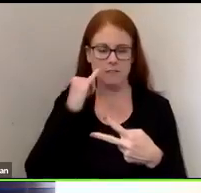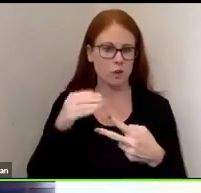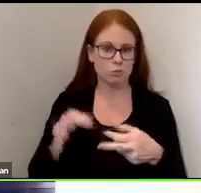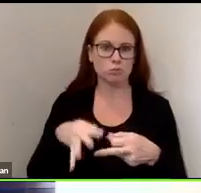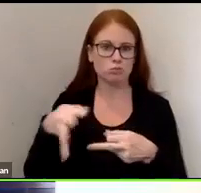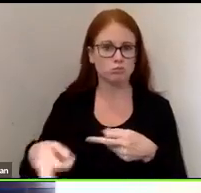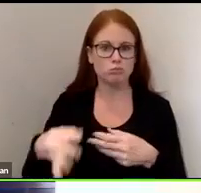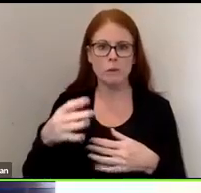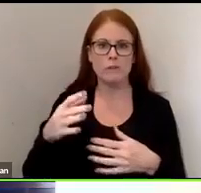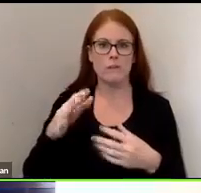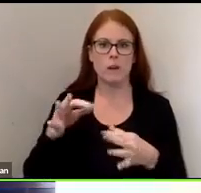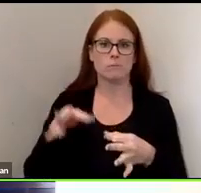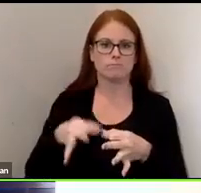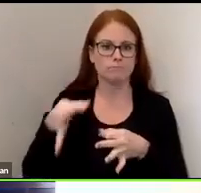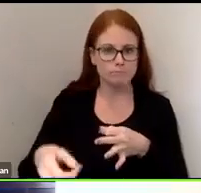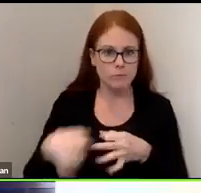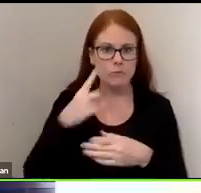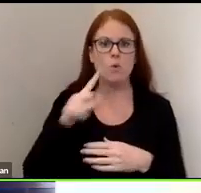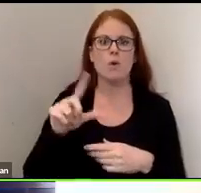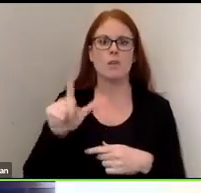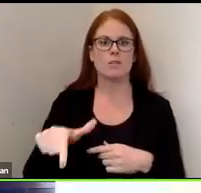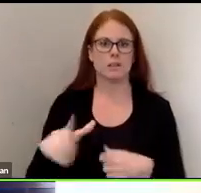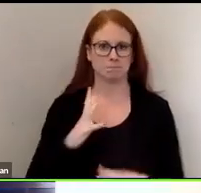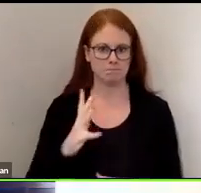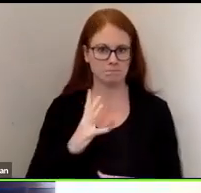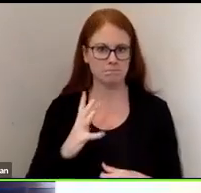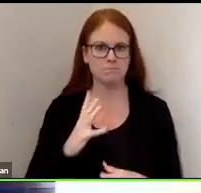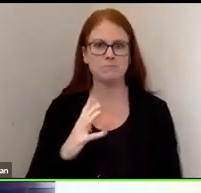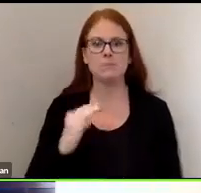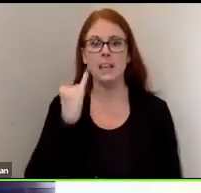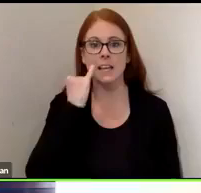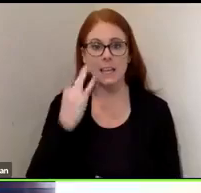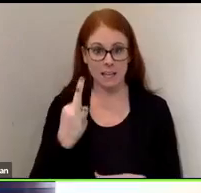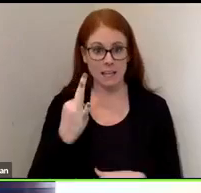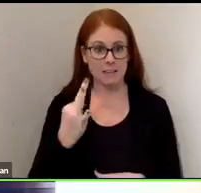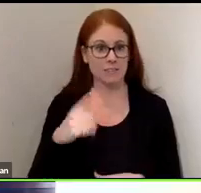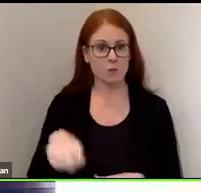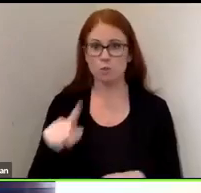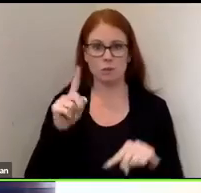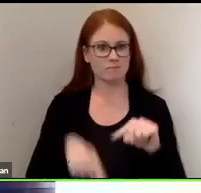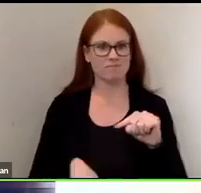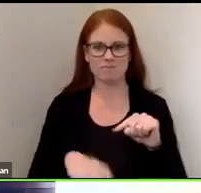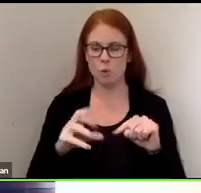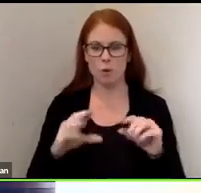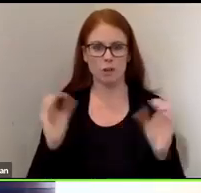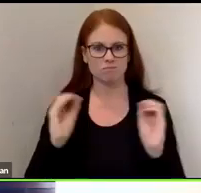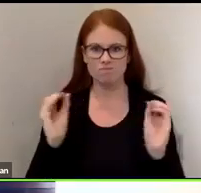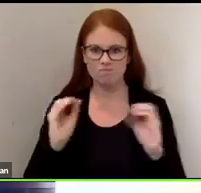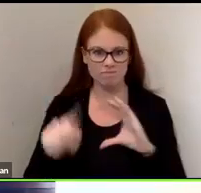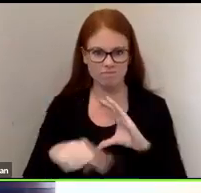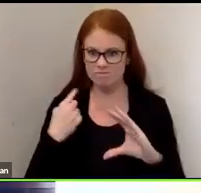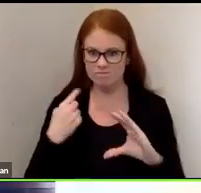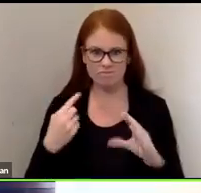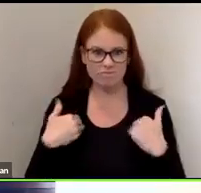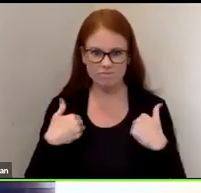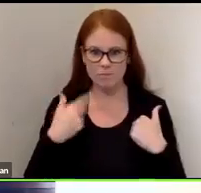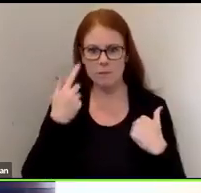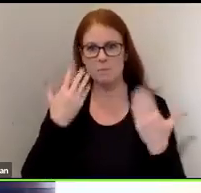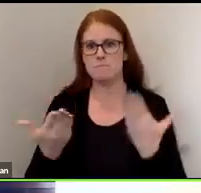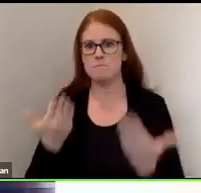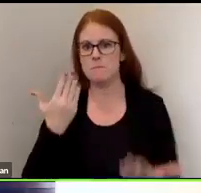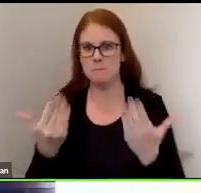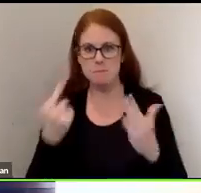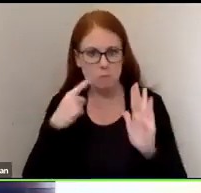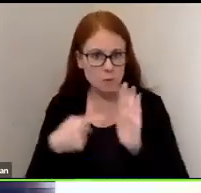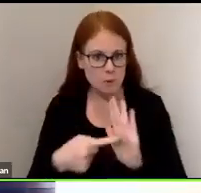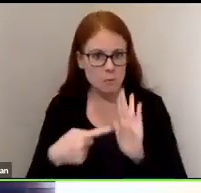later date and there are open appointments, absolutely you can do that. If you are unable or you do not have that email, for instance, maybe